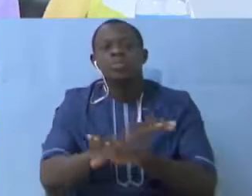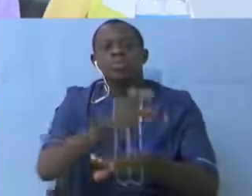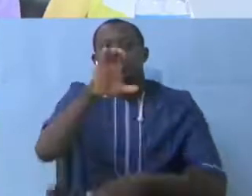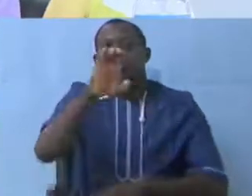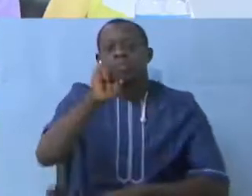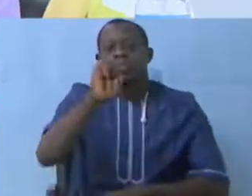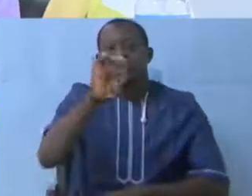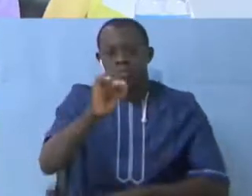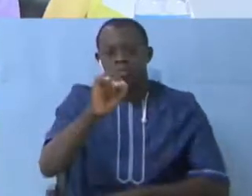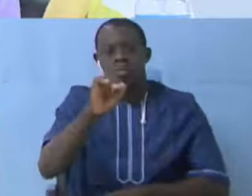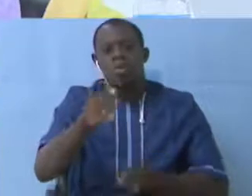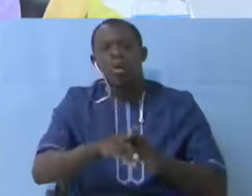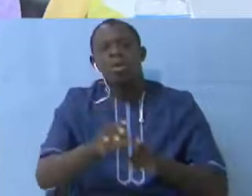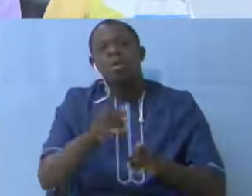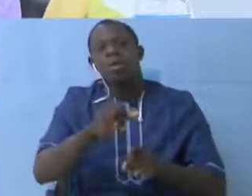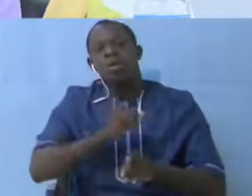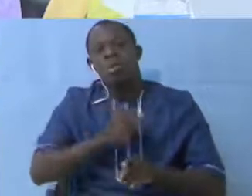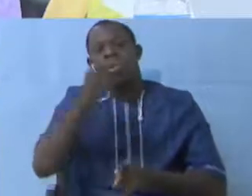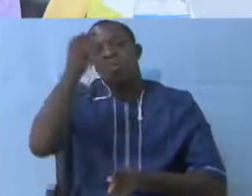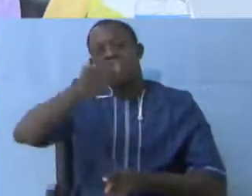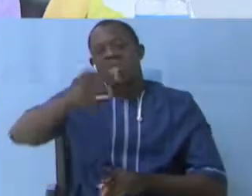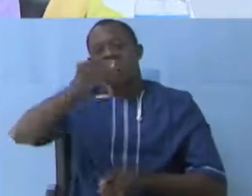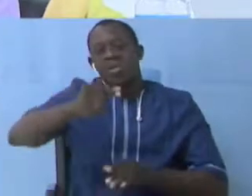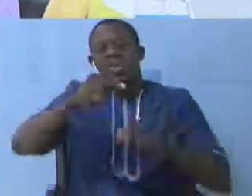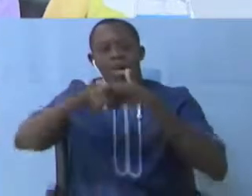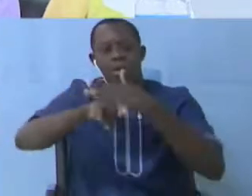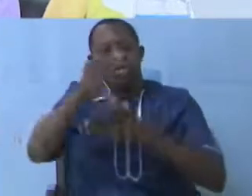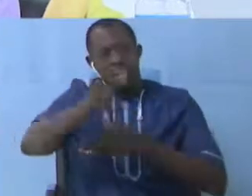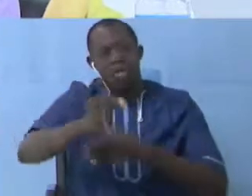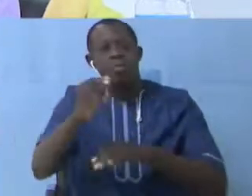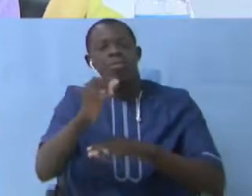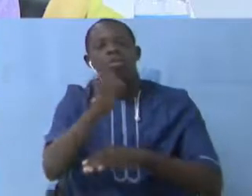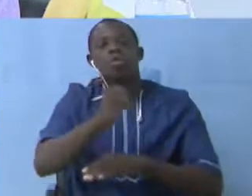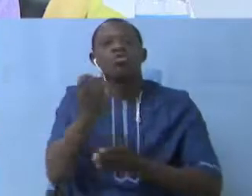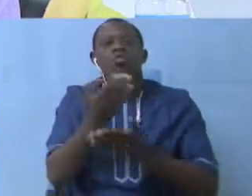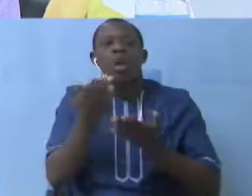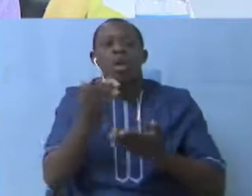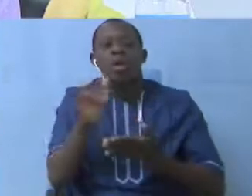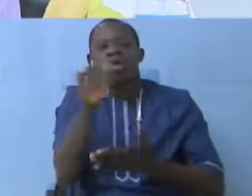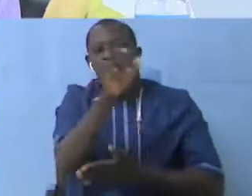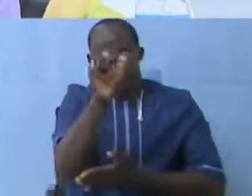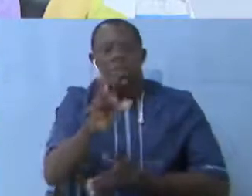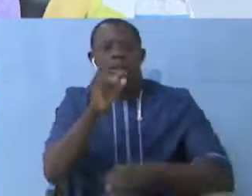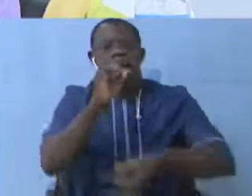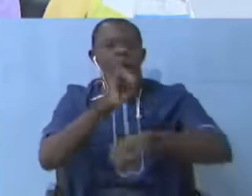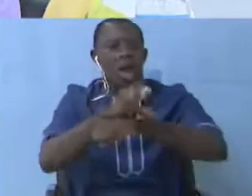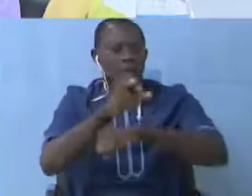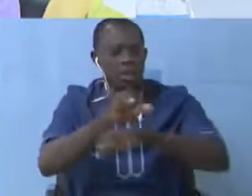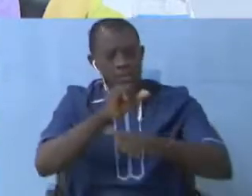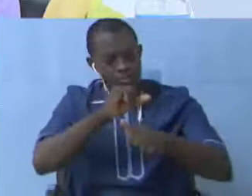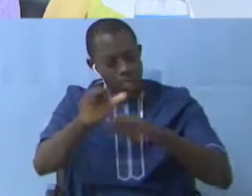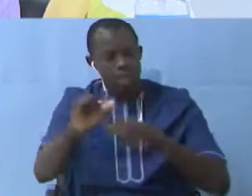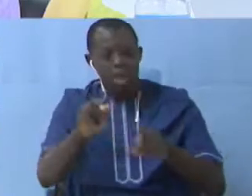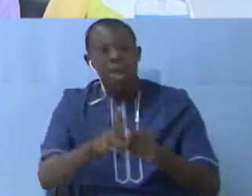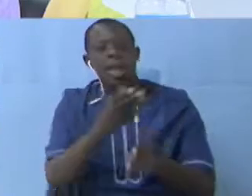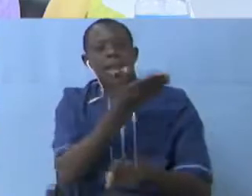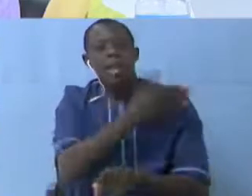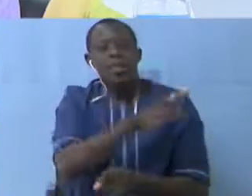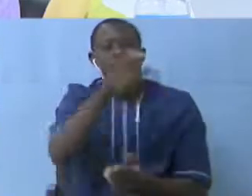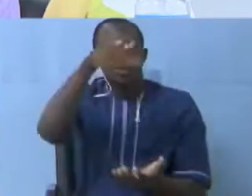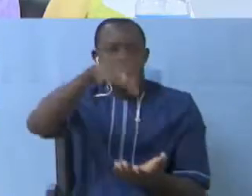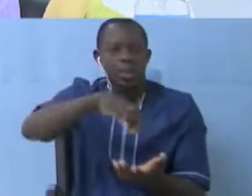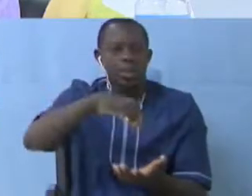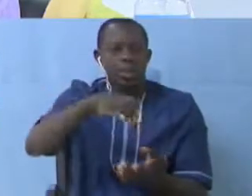was advised to be out of the city. ki nga xam ne mooy ko jiite woon na boo mu nga sa dëkkam ndax daal di woon nañ ko dénku ne daal na